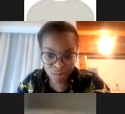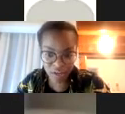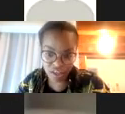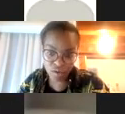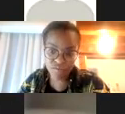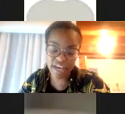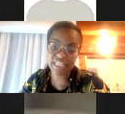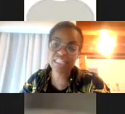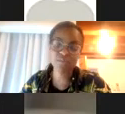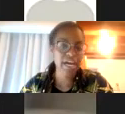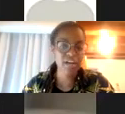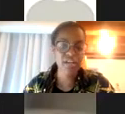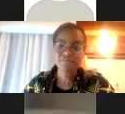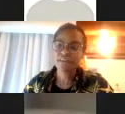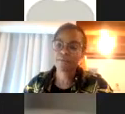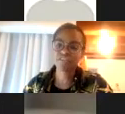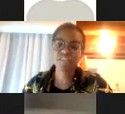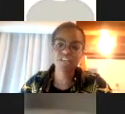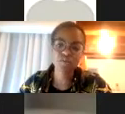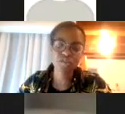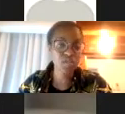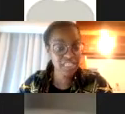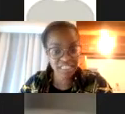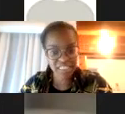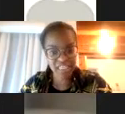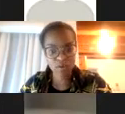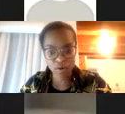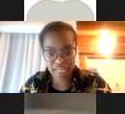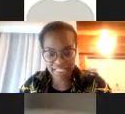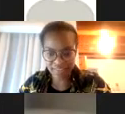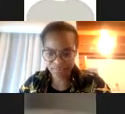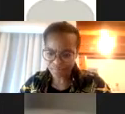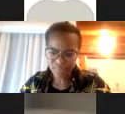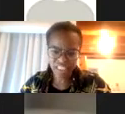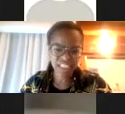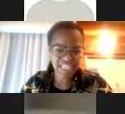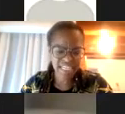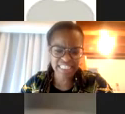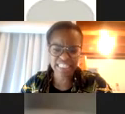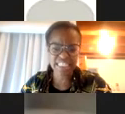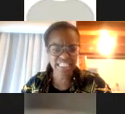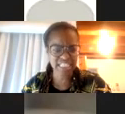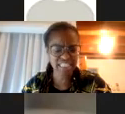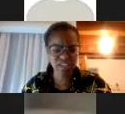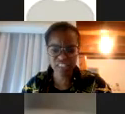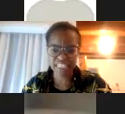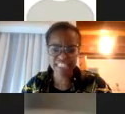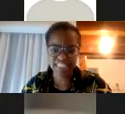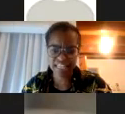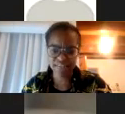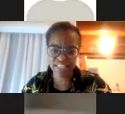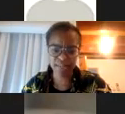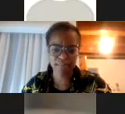Black Panther Party, who in fact inspired much of the Young Lords' resistance and organizing. In the late 1960s and